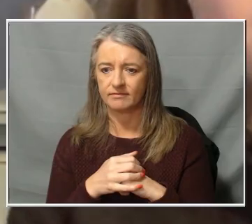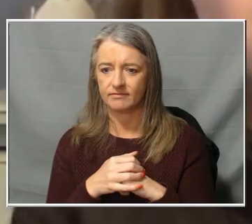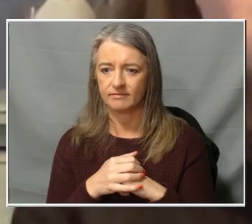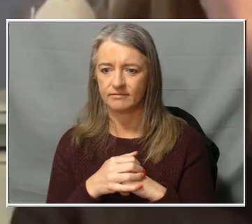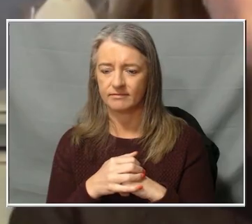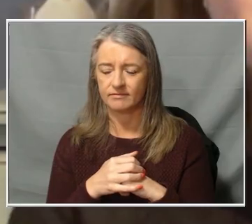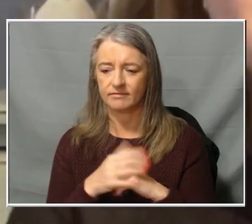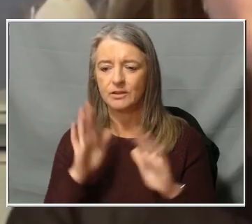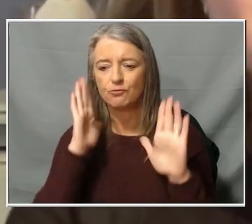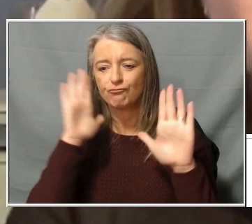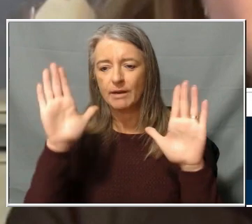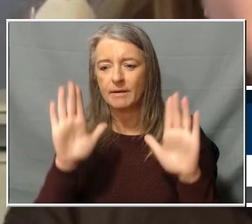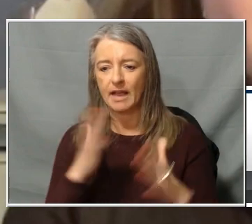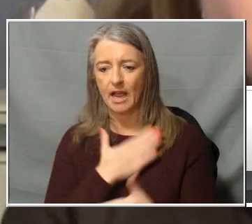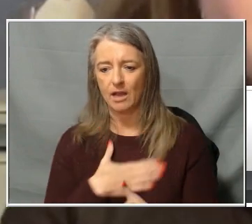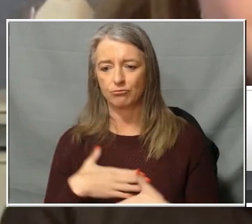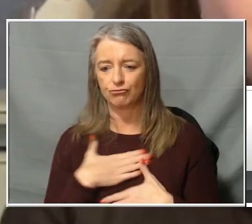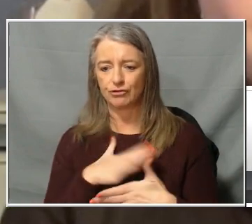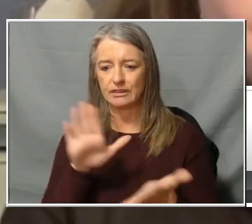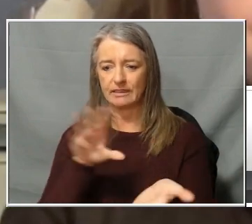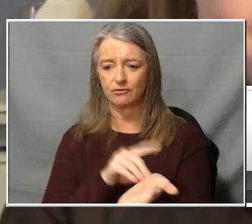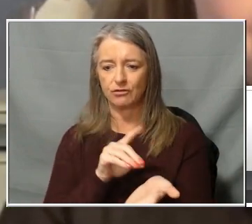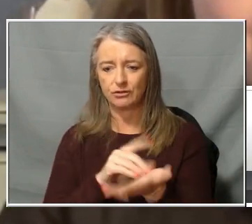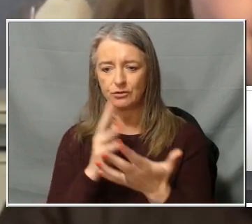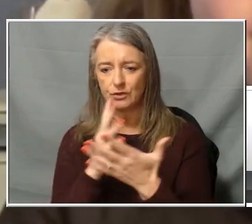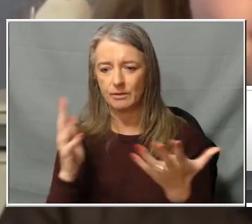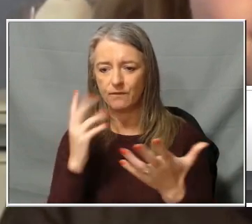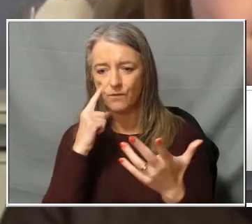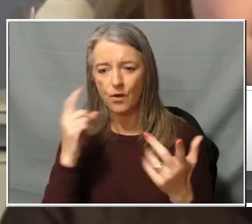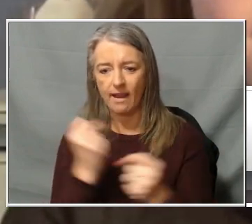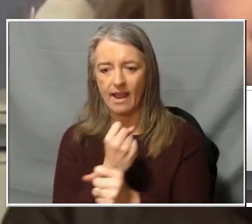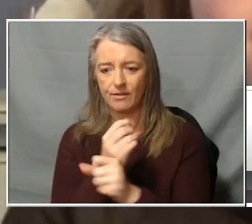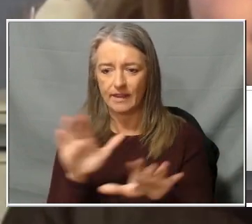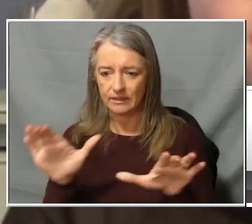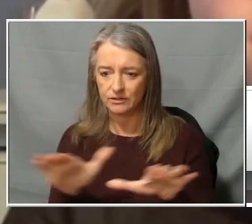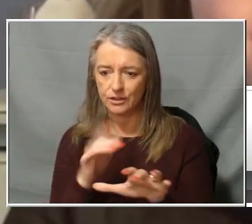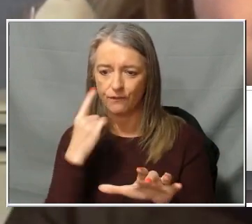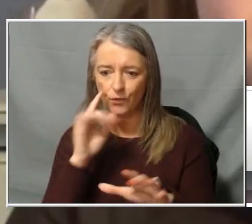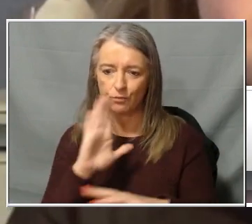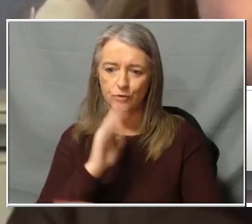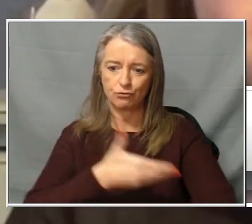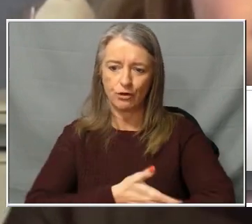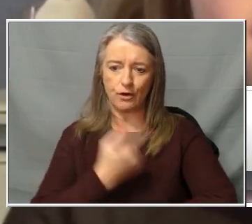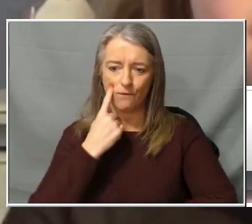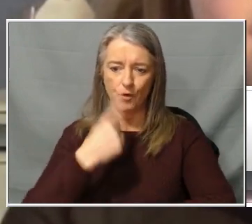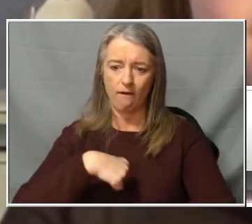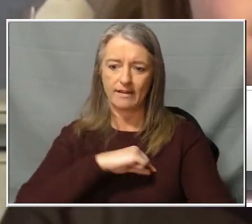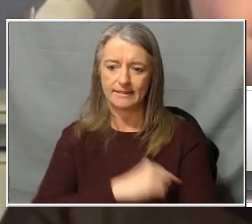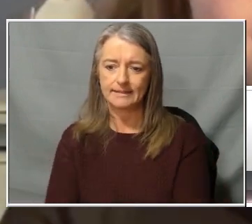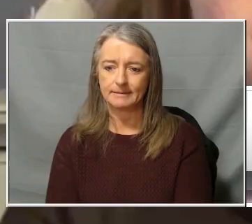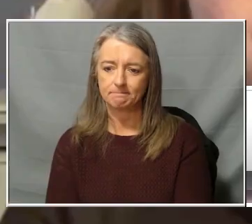She's remarkable, and I appreciate the doctors so much for everything that they did for her and for us.